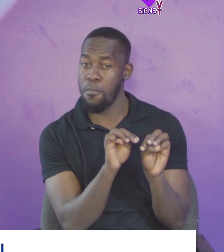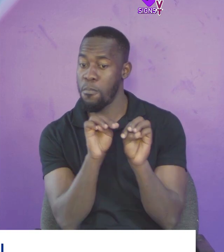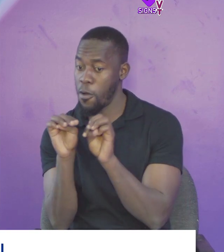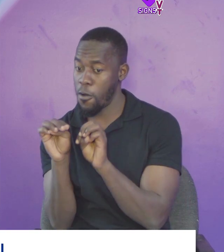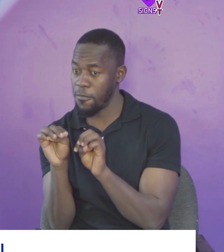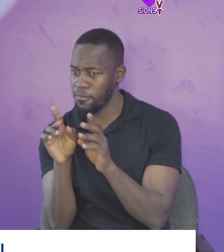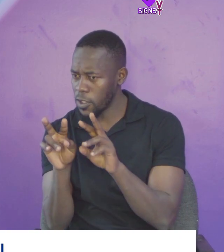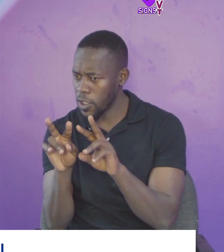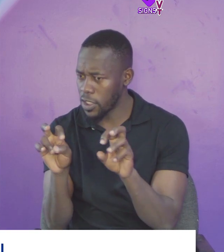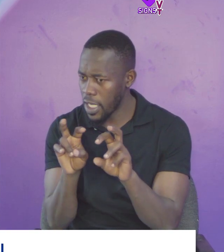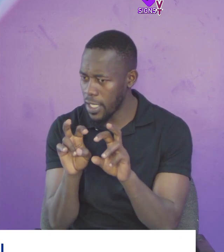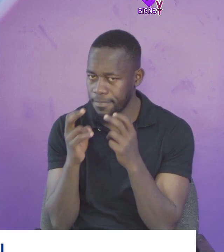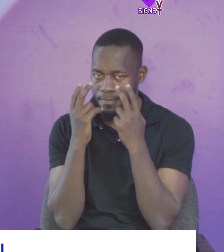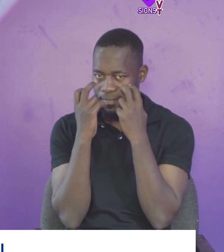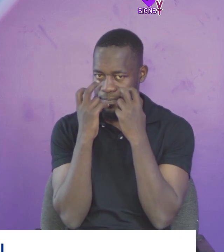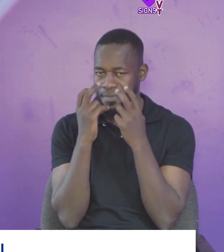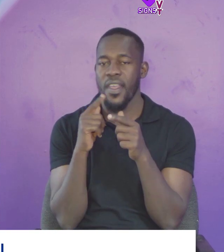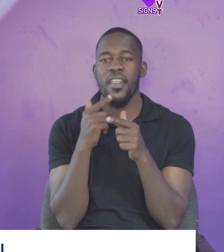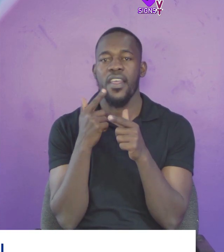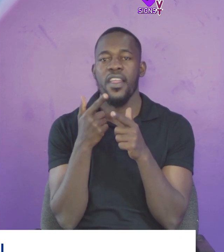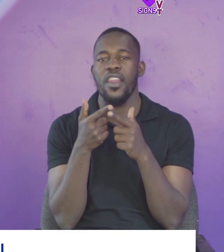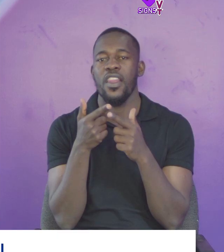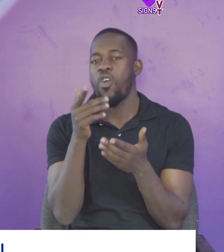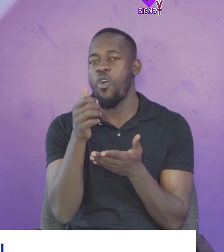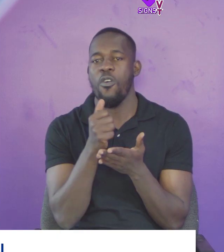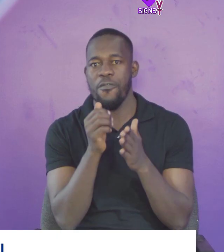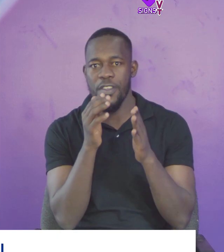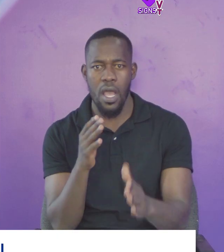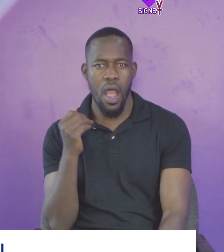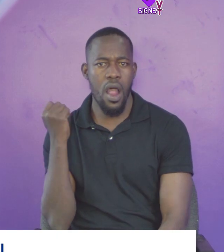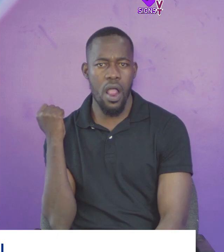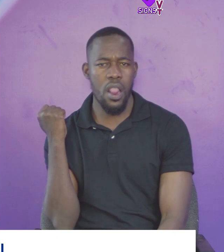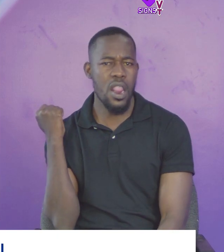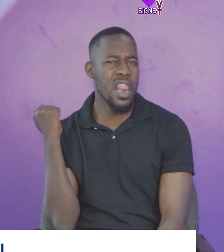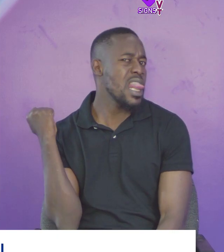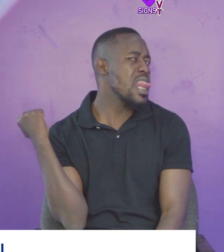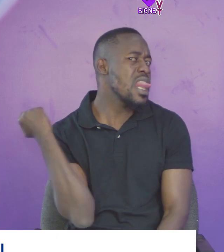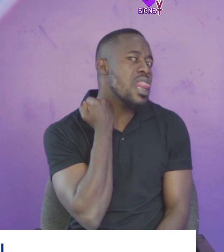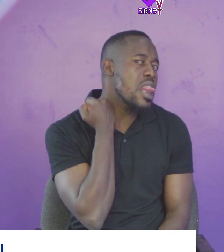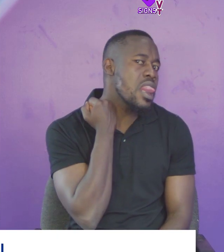suspect, resulting into the officer being stabbed in the neck.